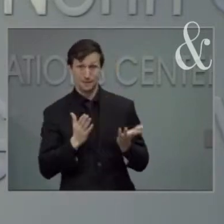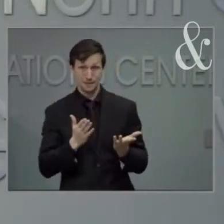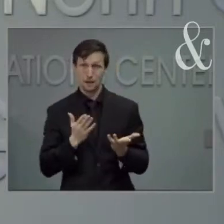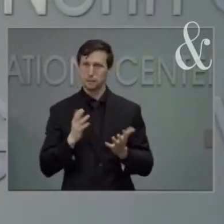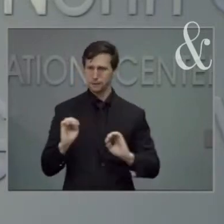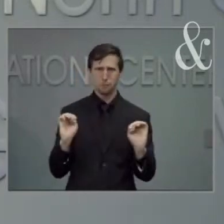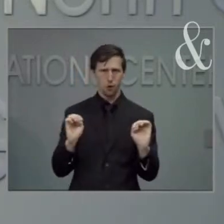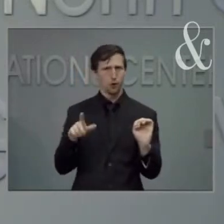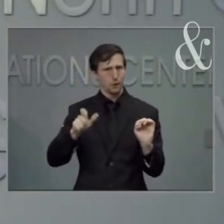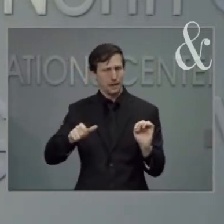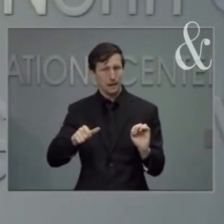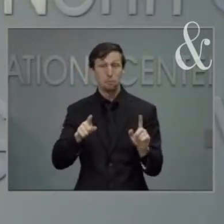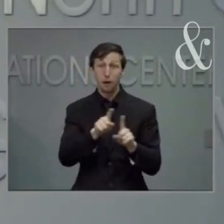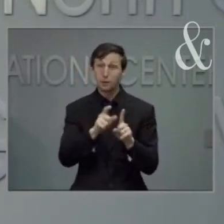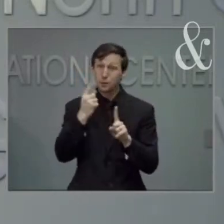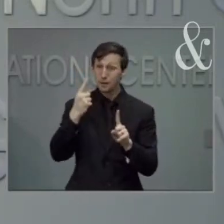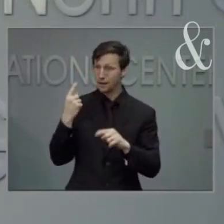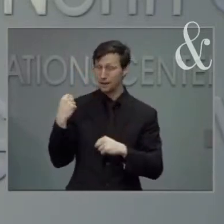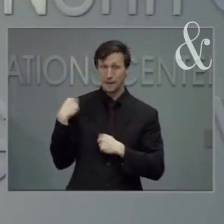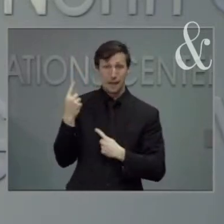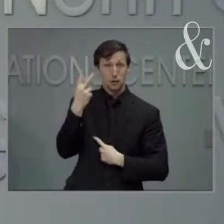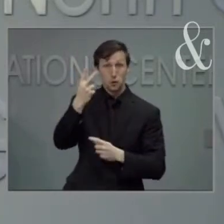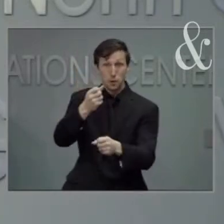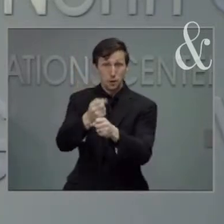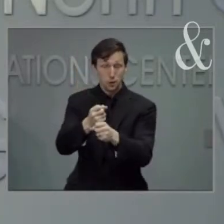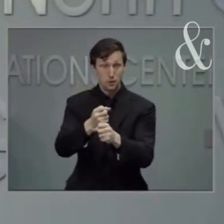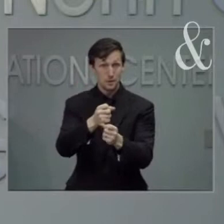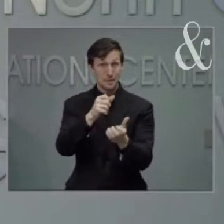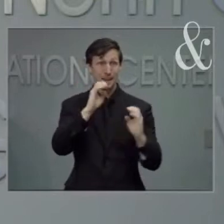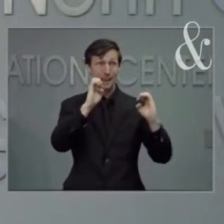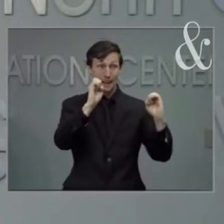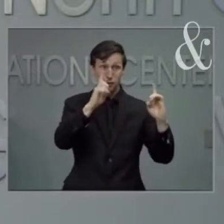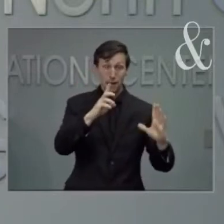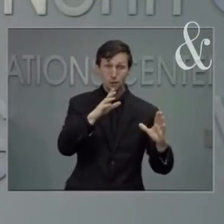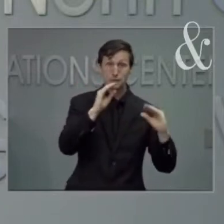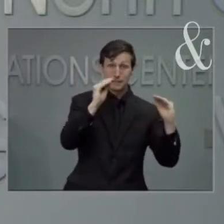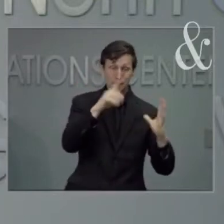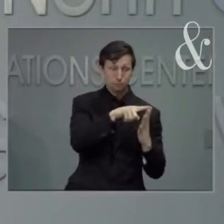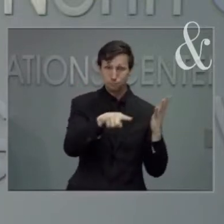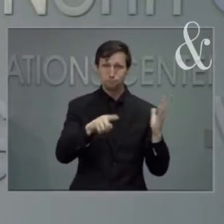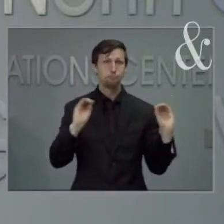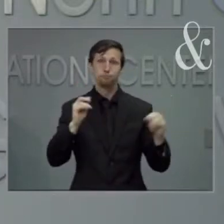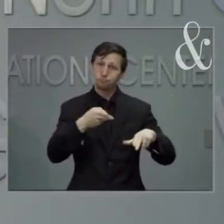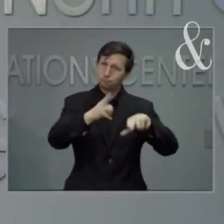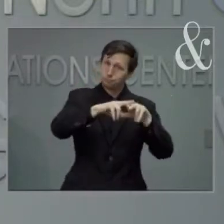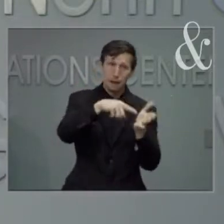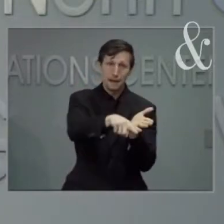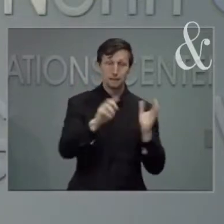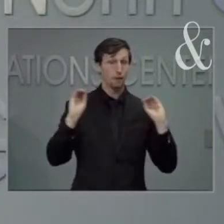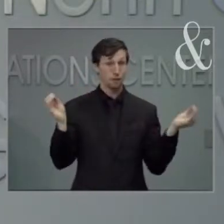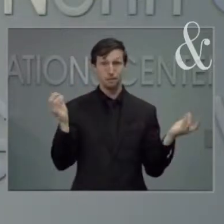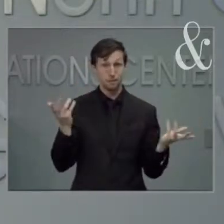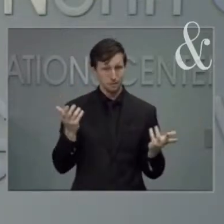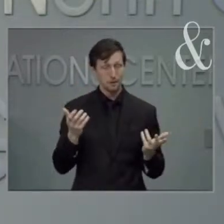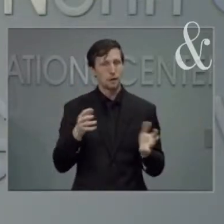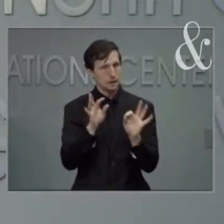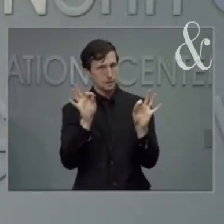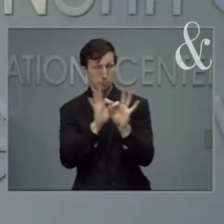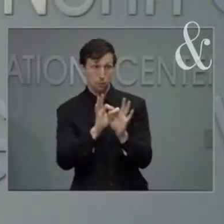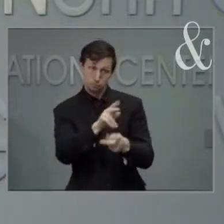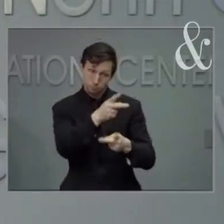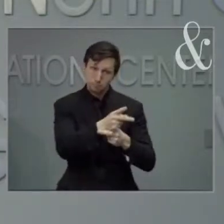these educators did not get raises over the last 2 years, we think it's really important in order to try to keep